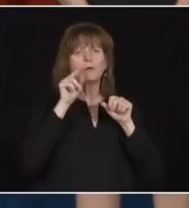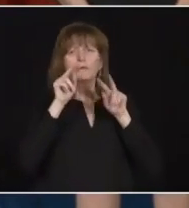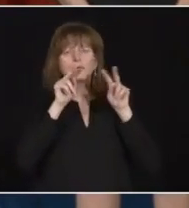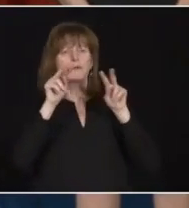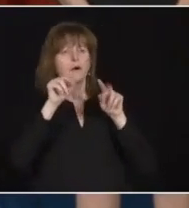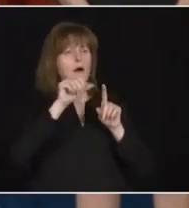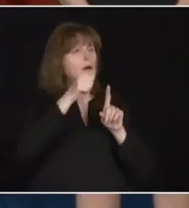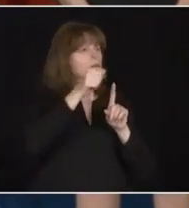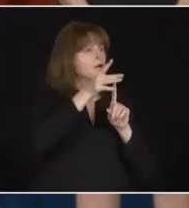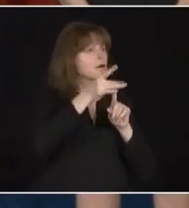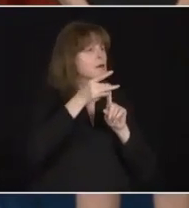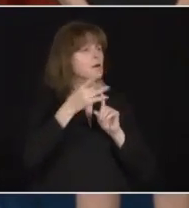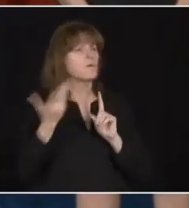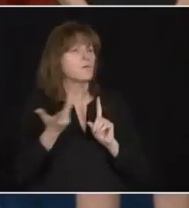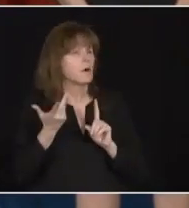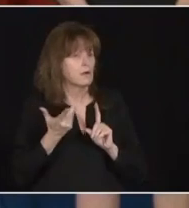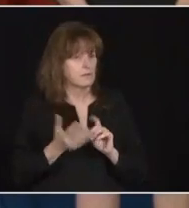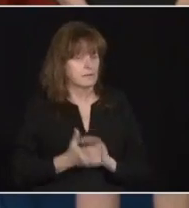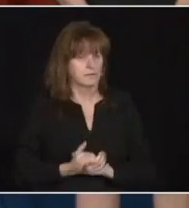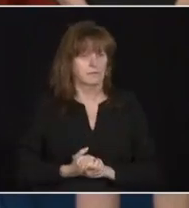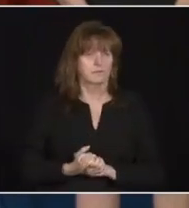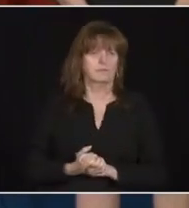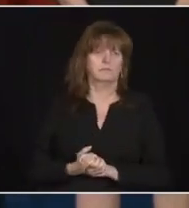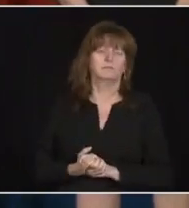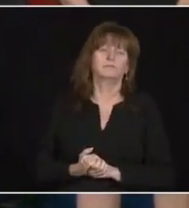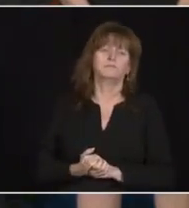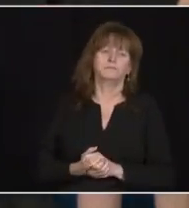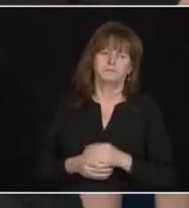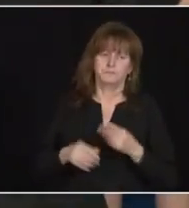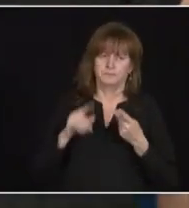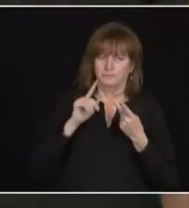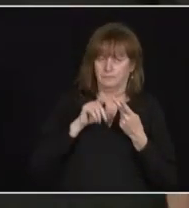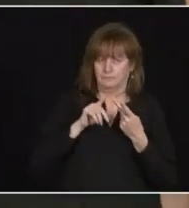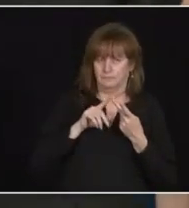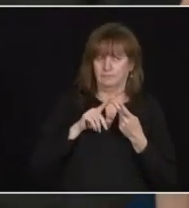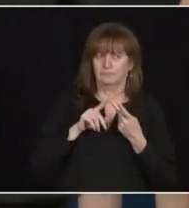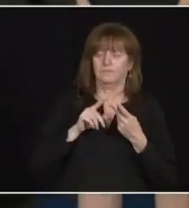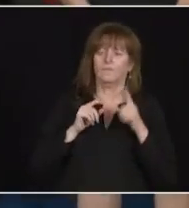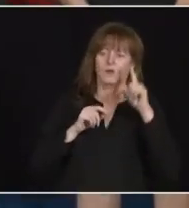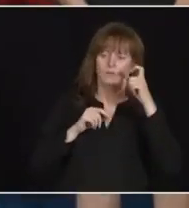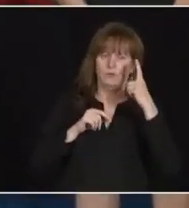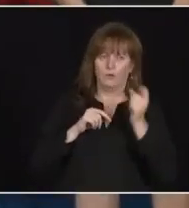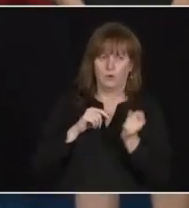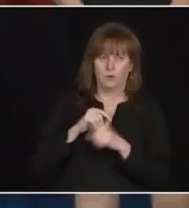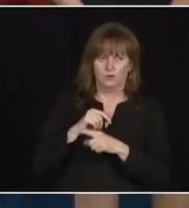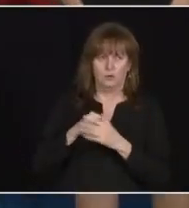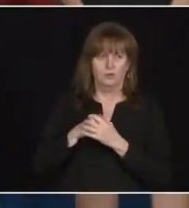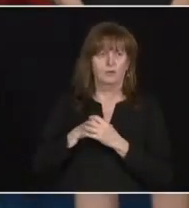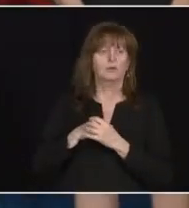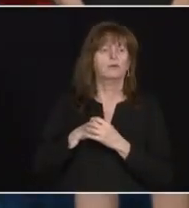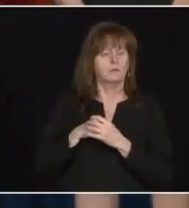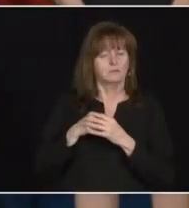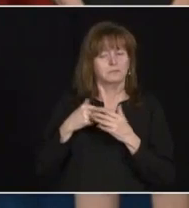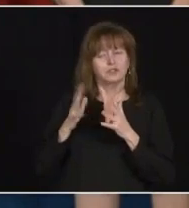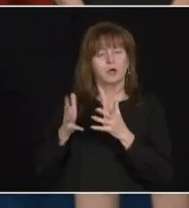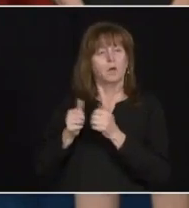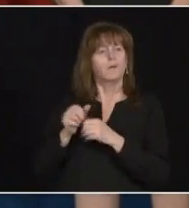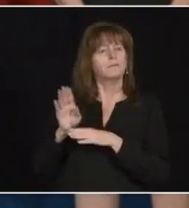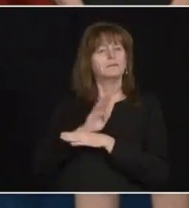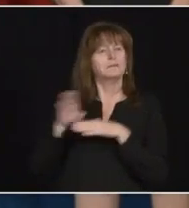Thank you. And my next question is for the Premier. We've spoken to some business owners who say they were caught off guard